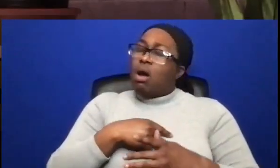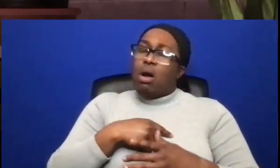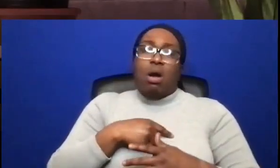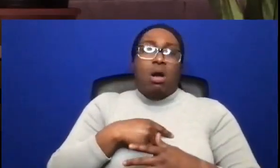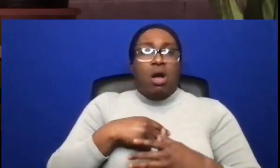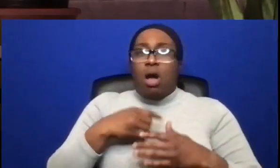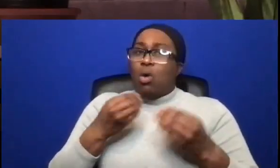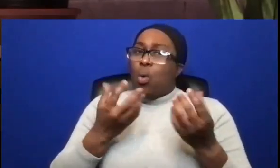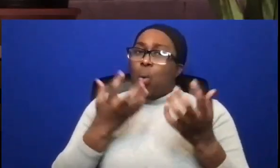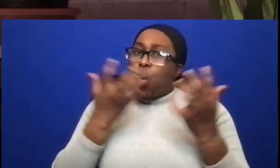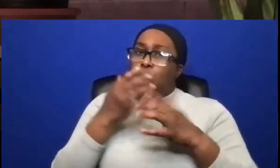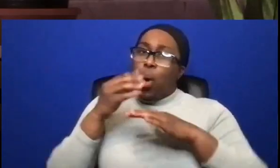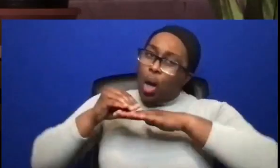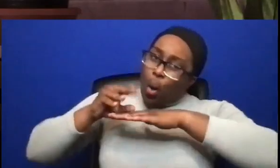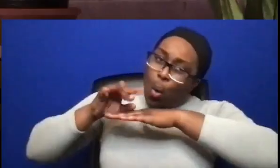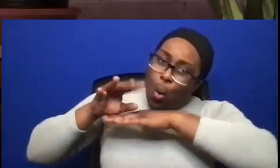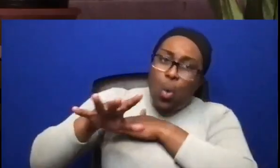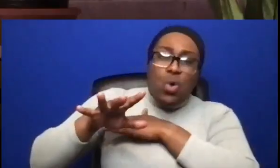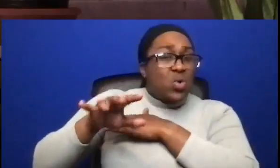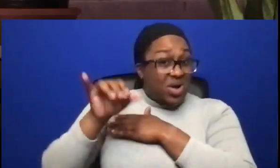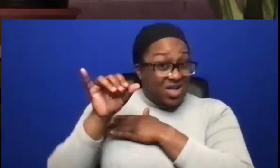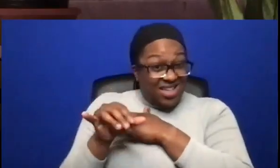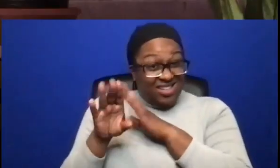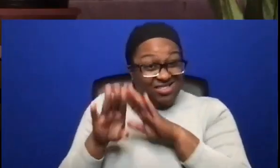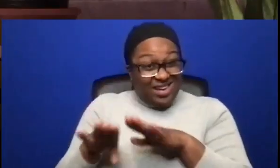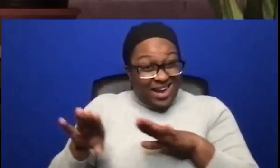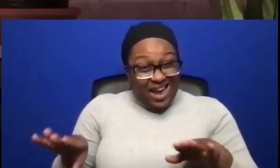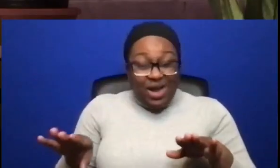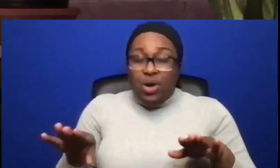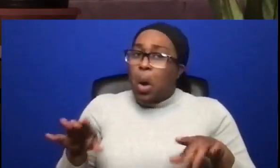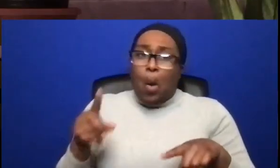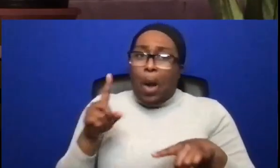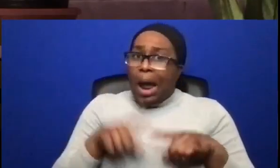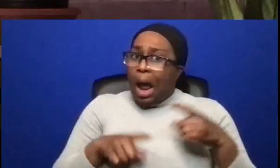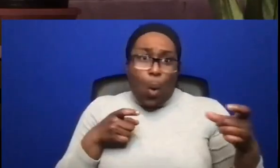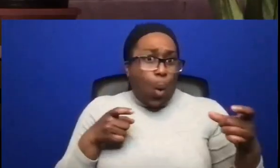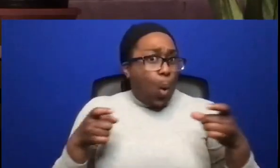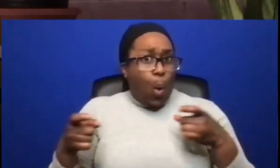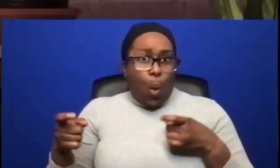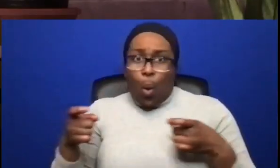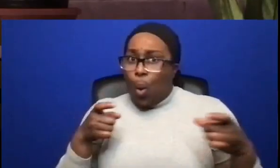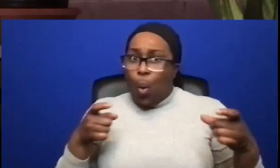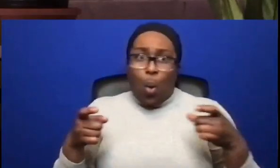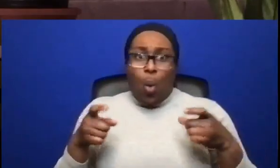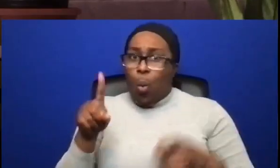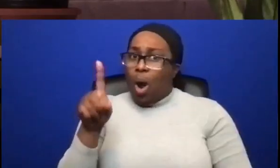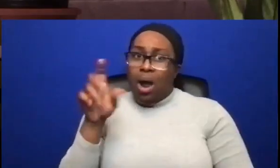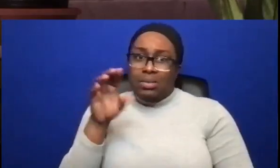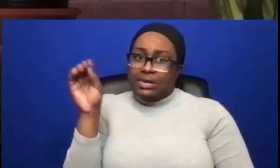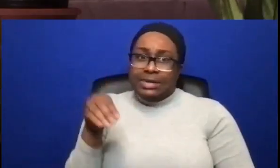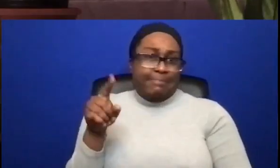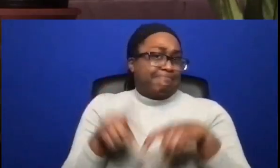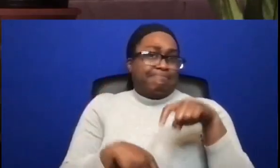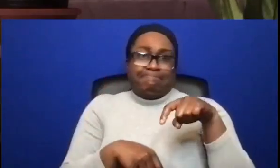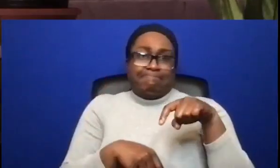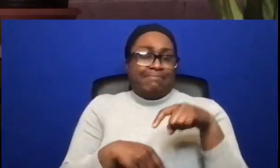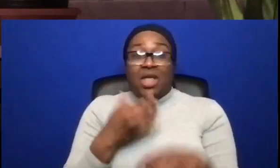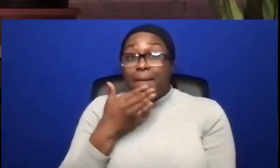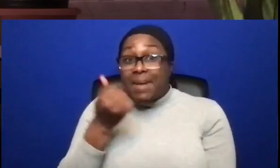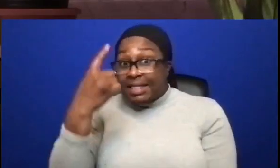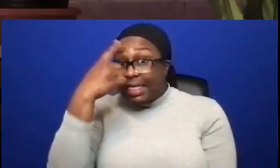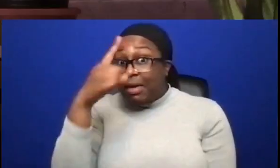influence over this child, even though we can't control it absolutely. Best to think about it,